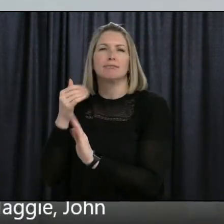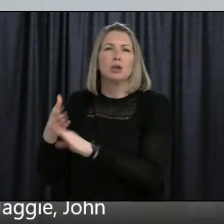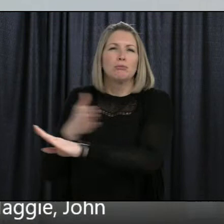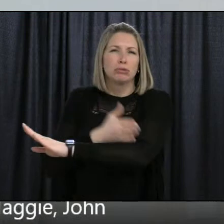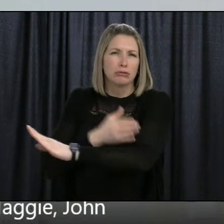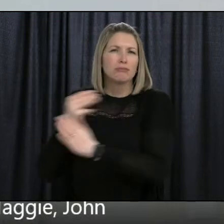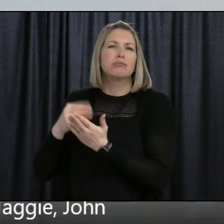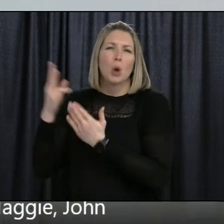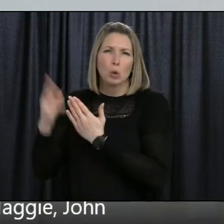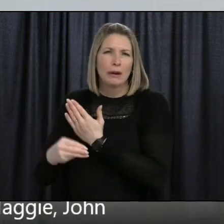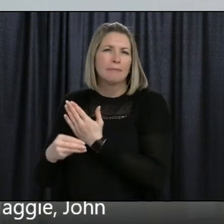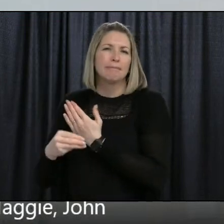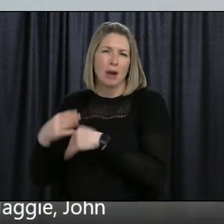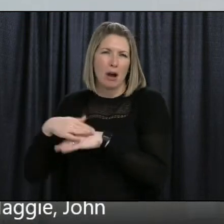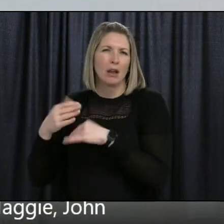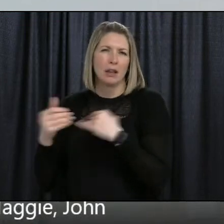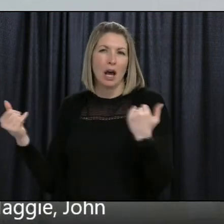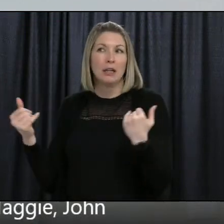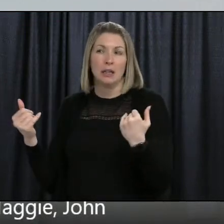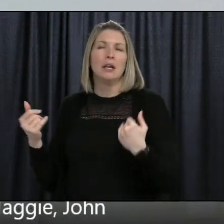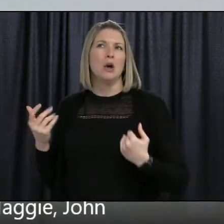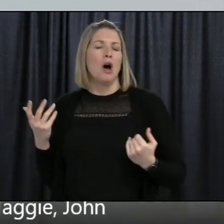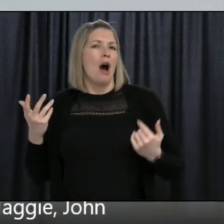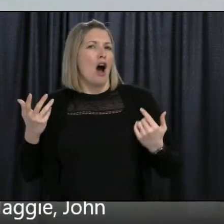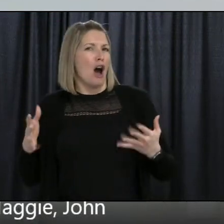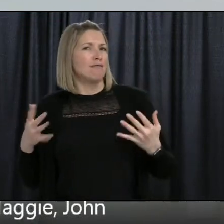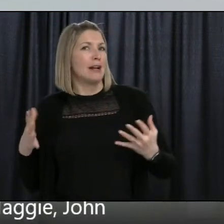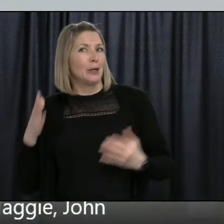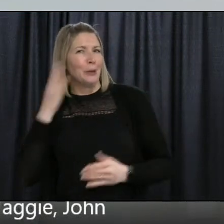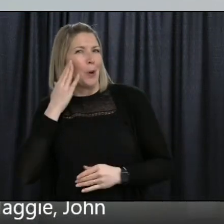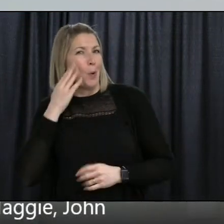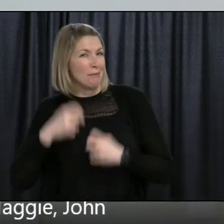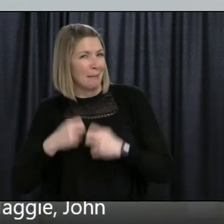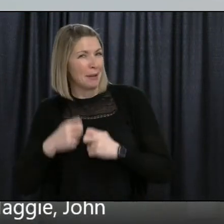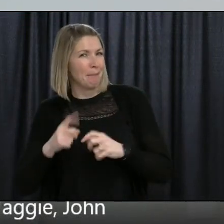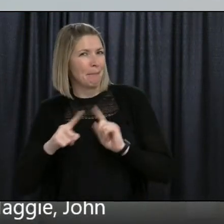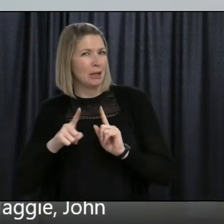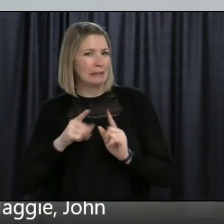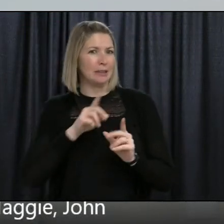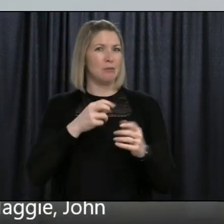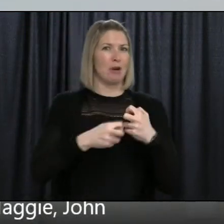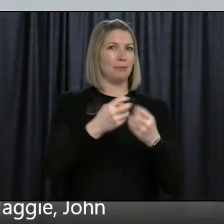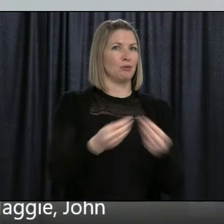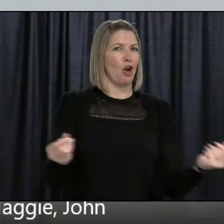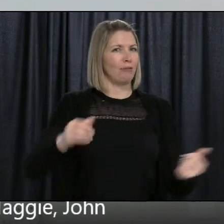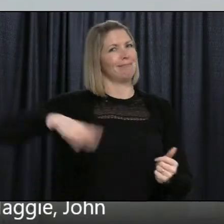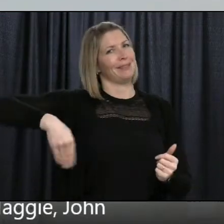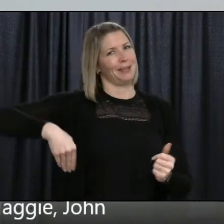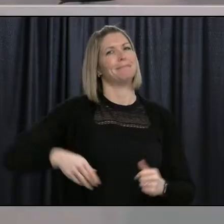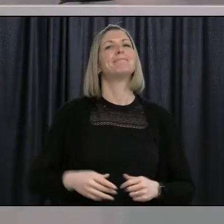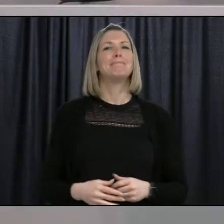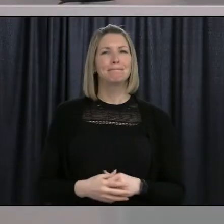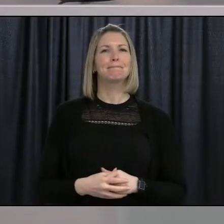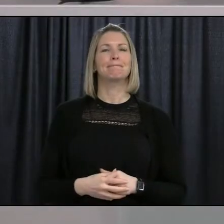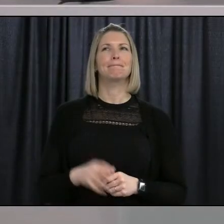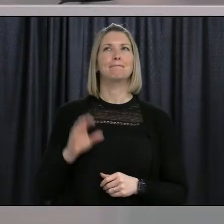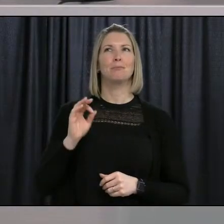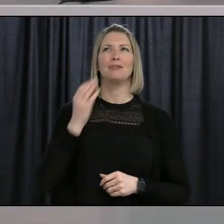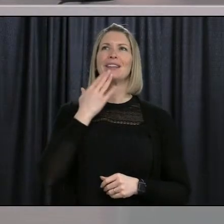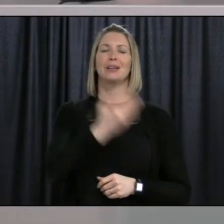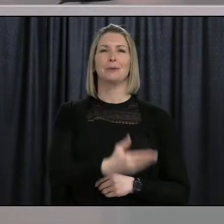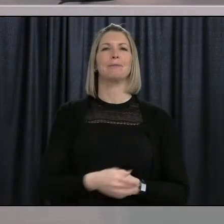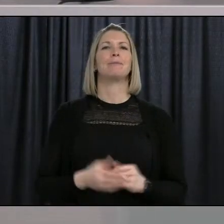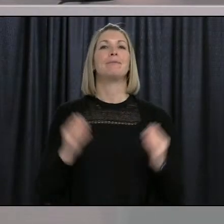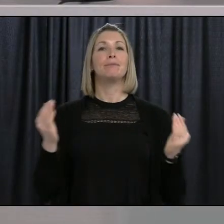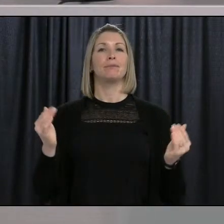So we're on it, but we haven't got the solution just yet. Thank you.